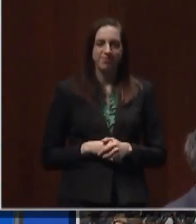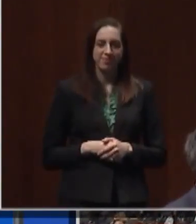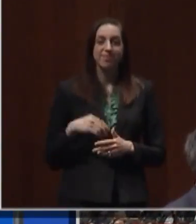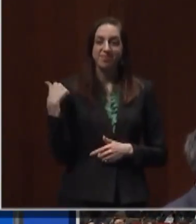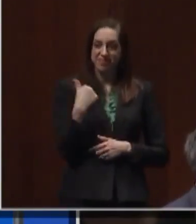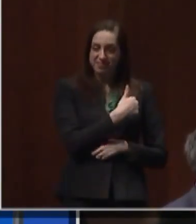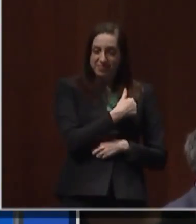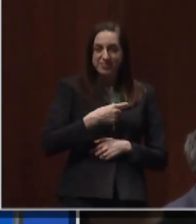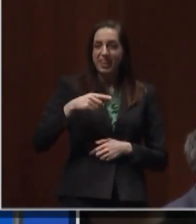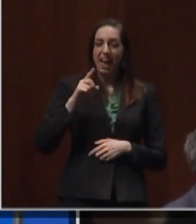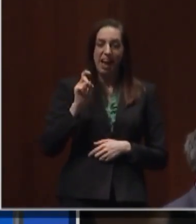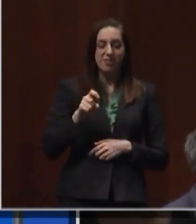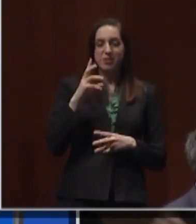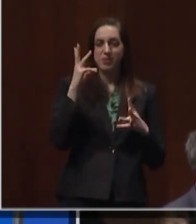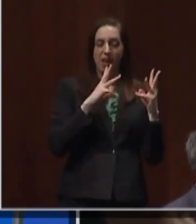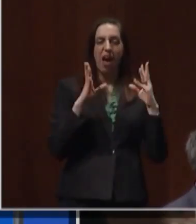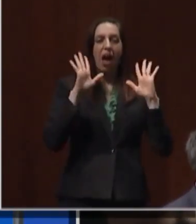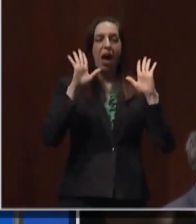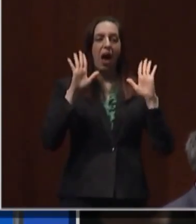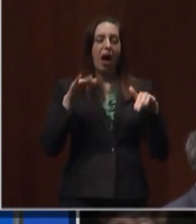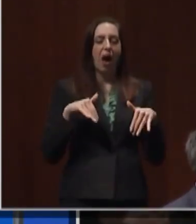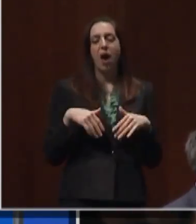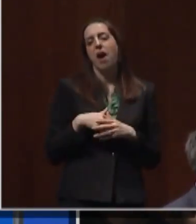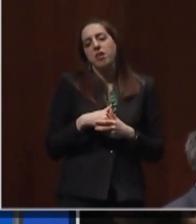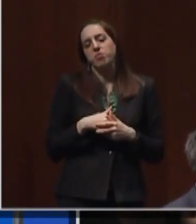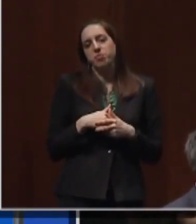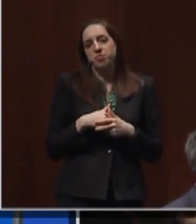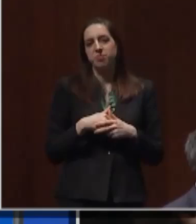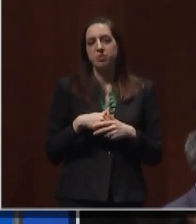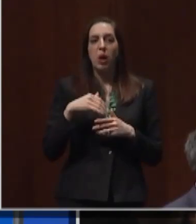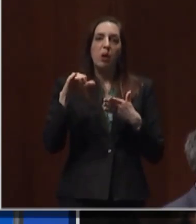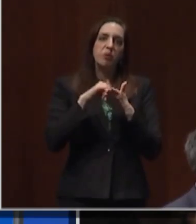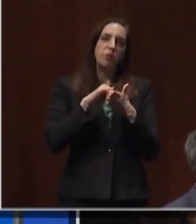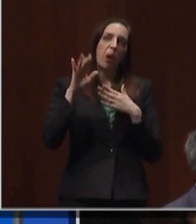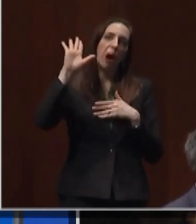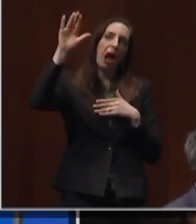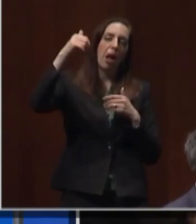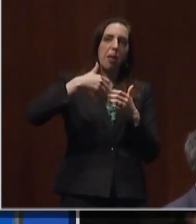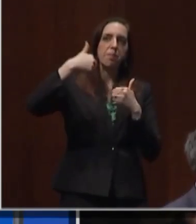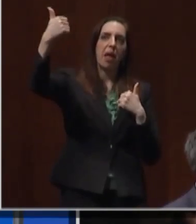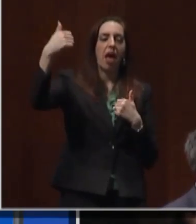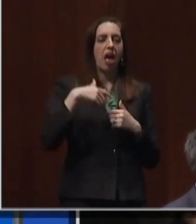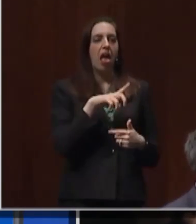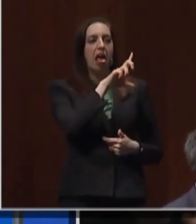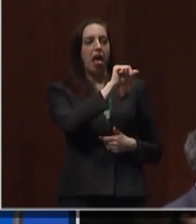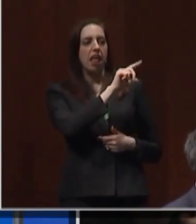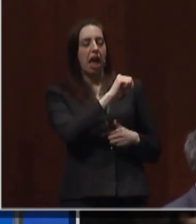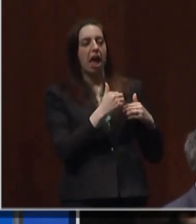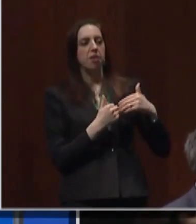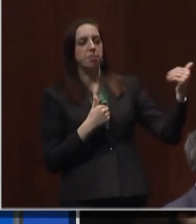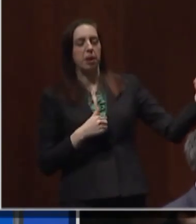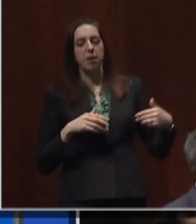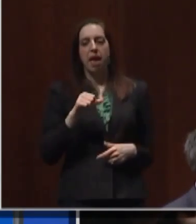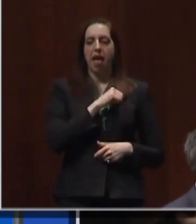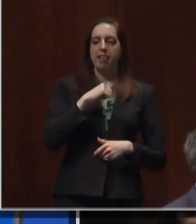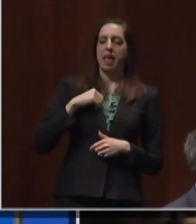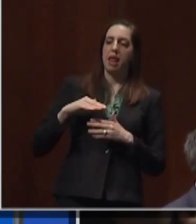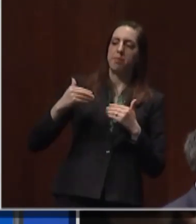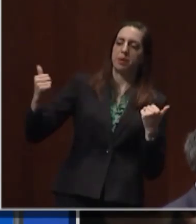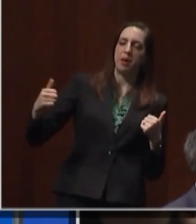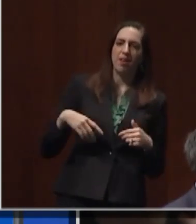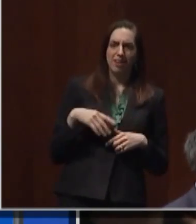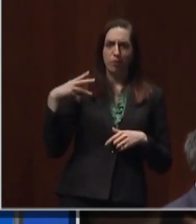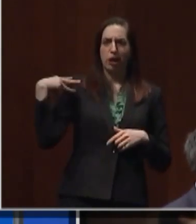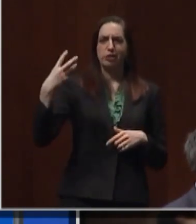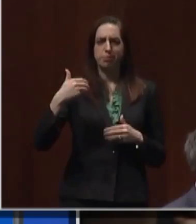We need not take a second seat to New York or LA or DC or Atlanta. And if you give me